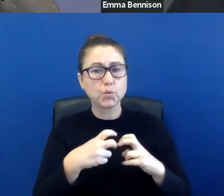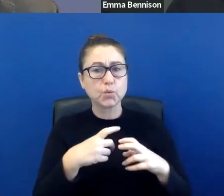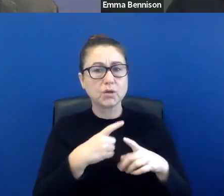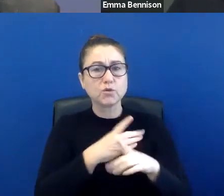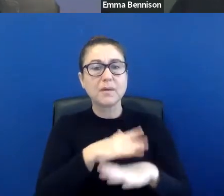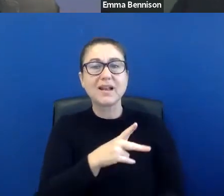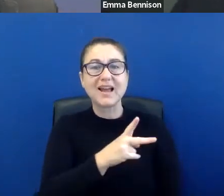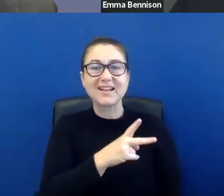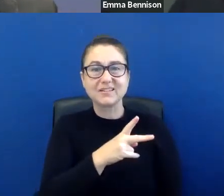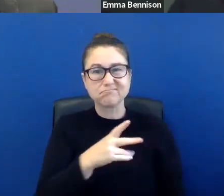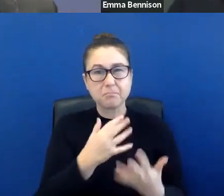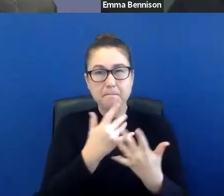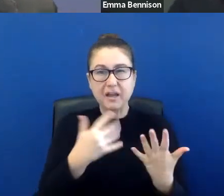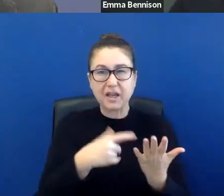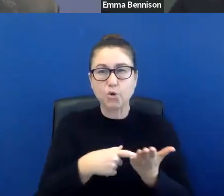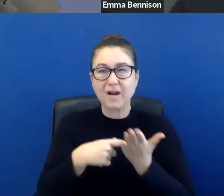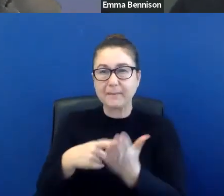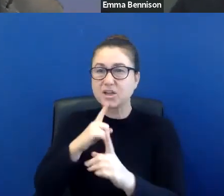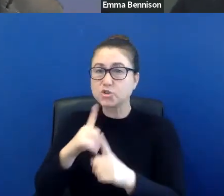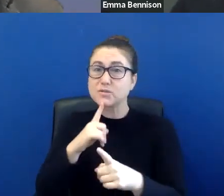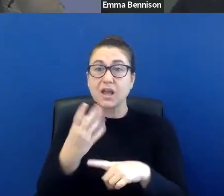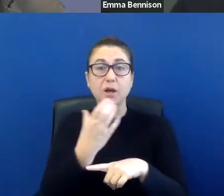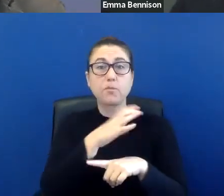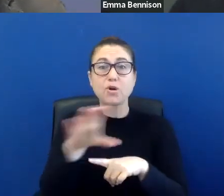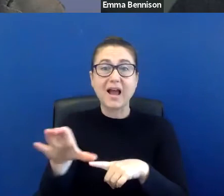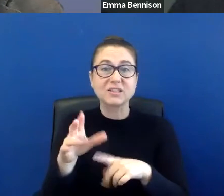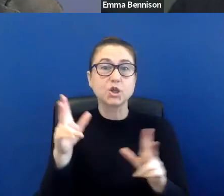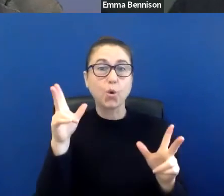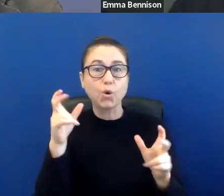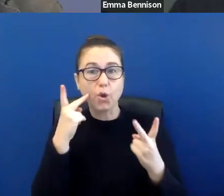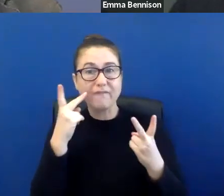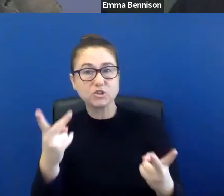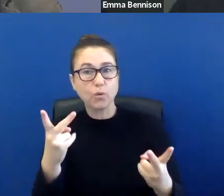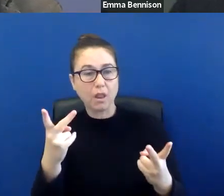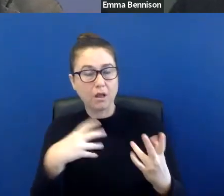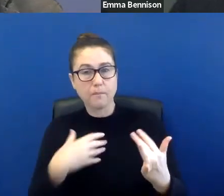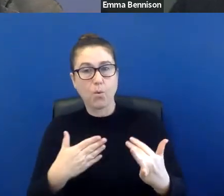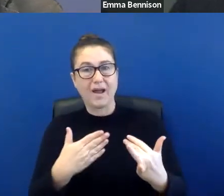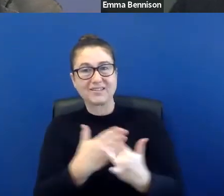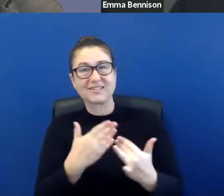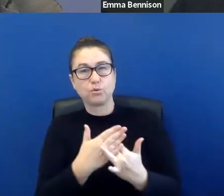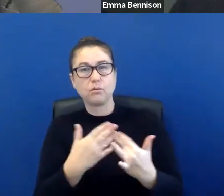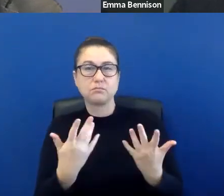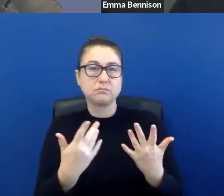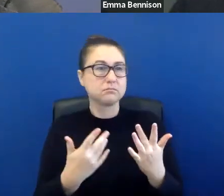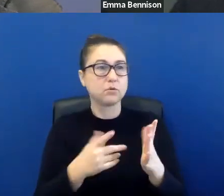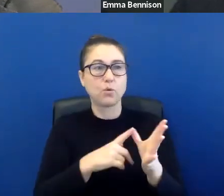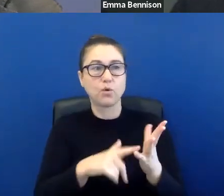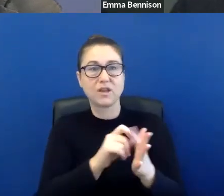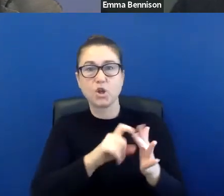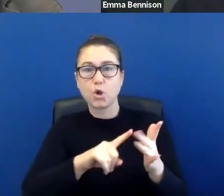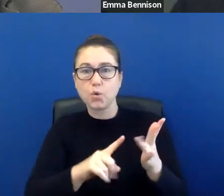series of recommendations to make broadcasting and audiovisual services more accessible. Over the